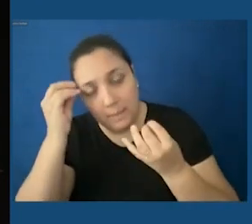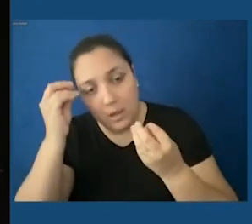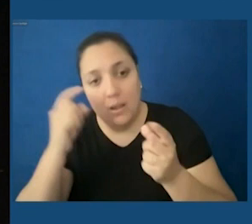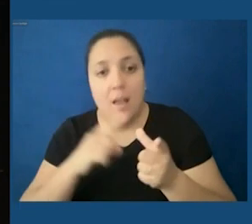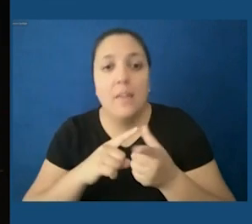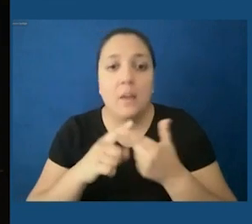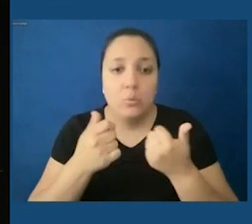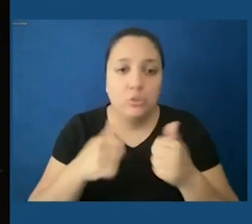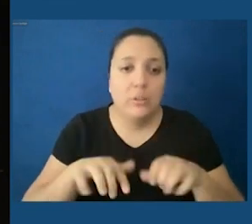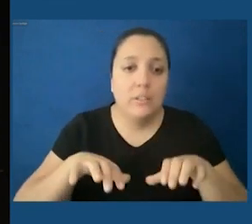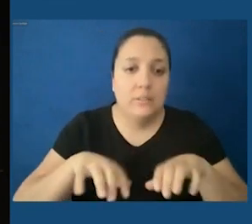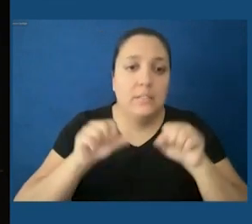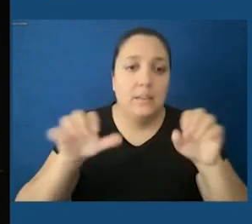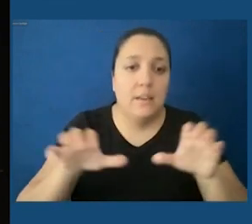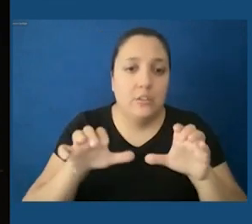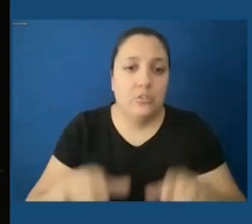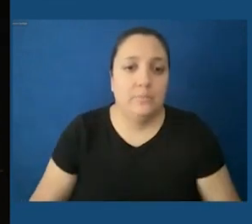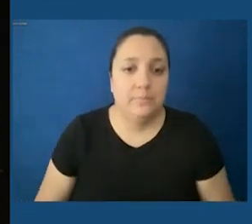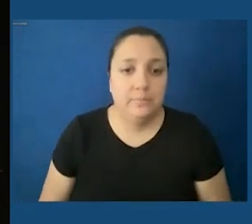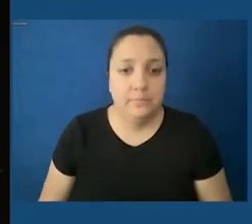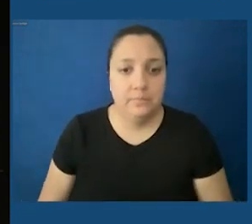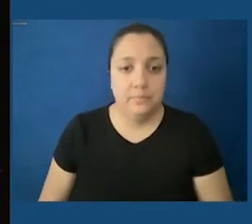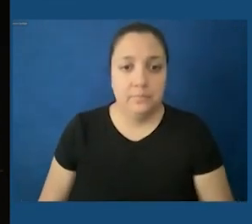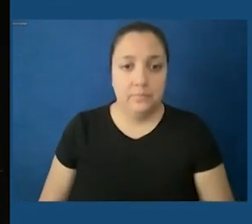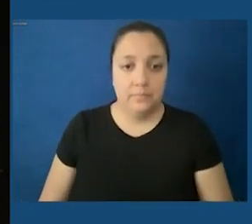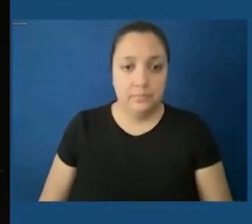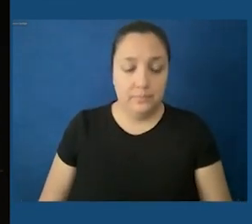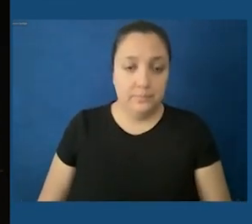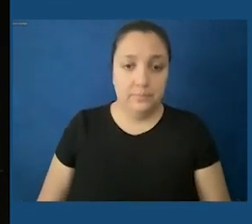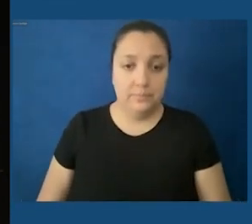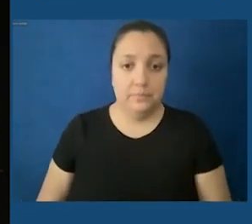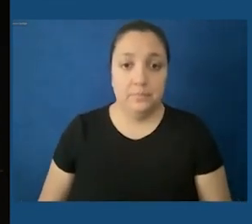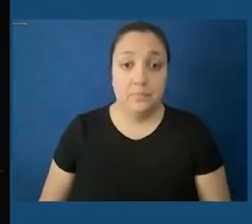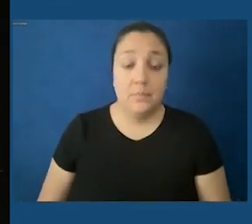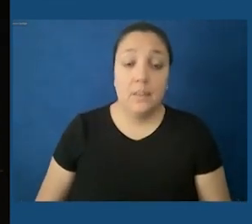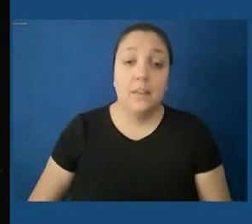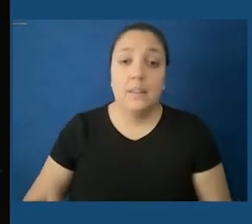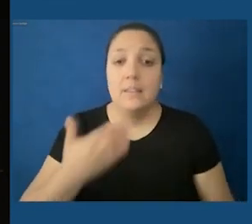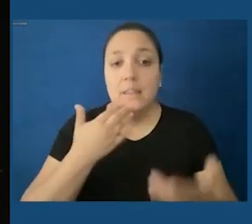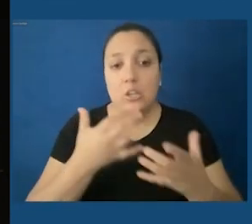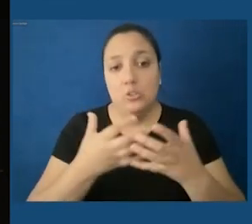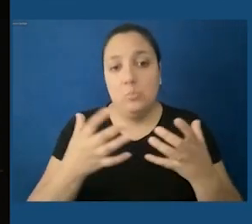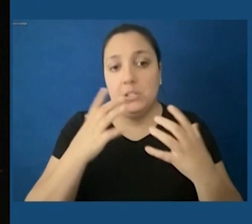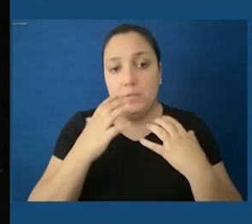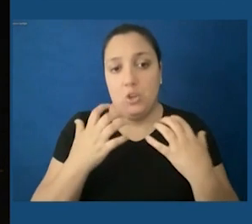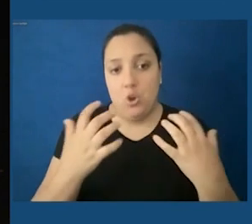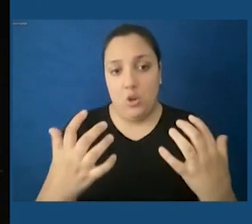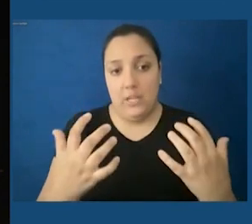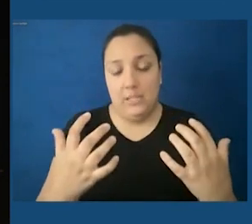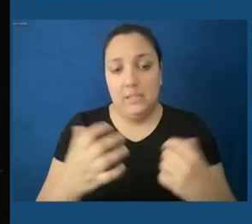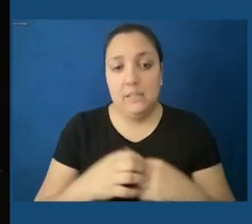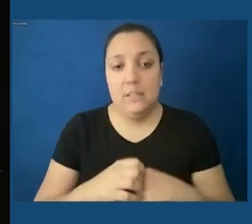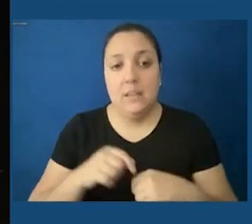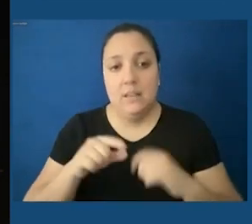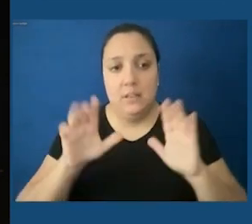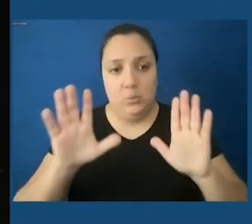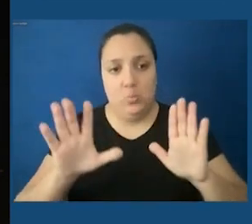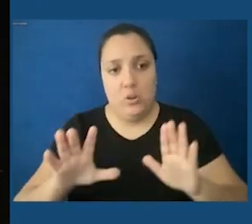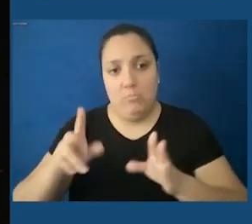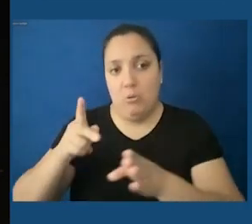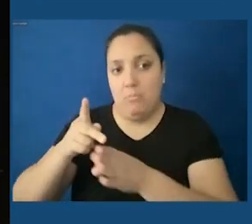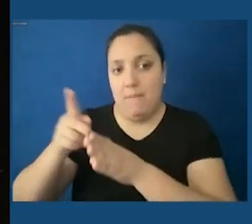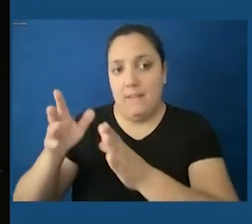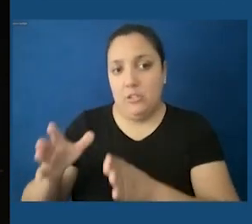some action. So I wanted to just say thank you for the audience for coming. Thank you for these wonderful professionals for sharing